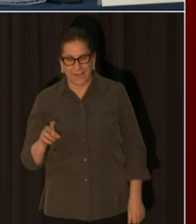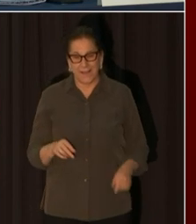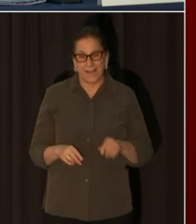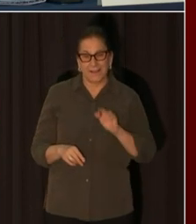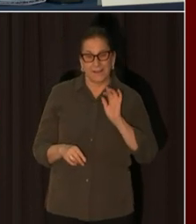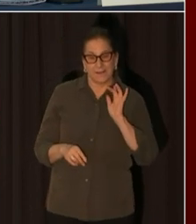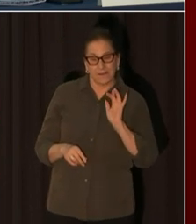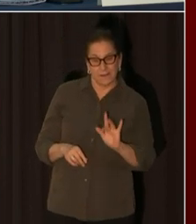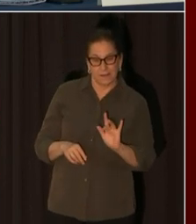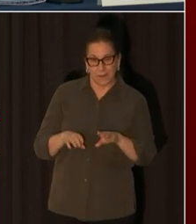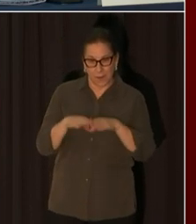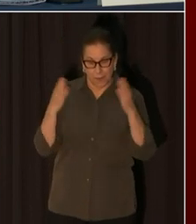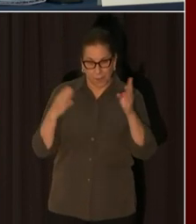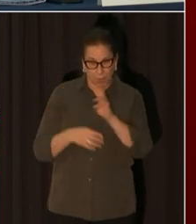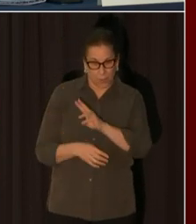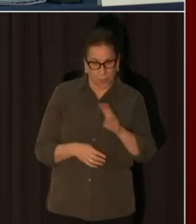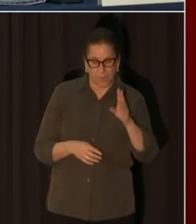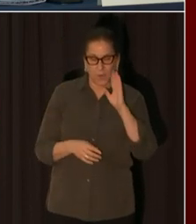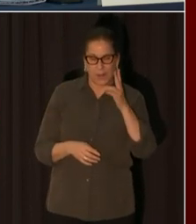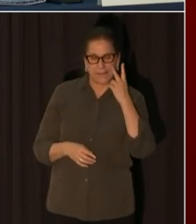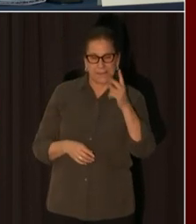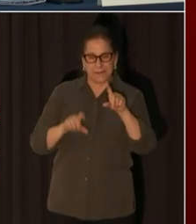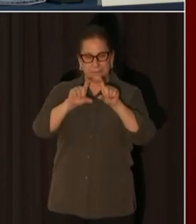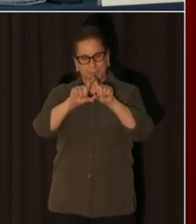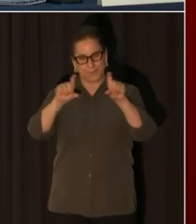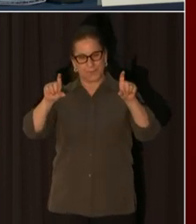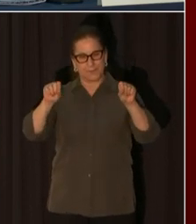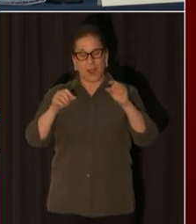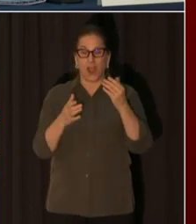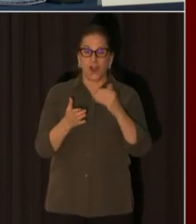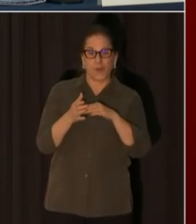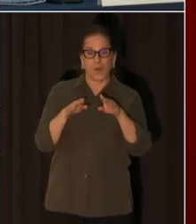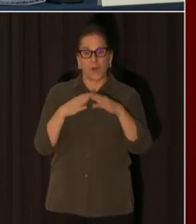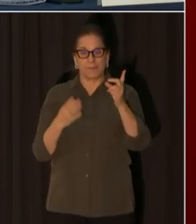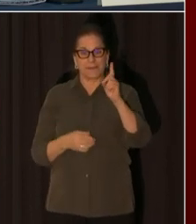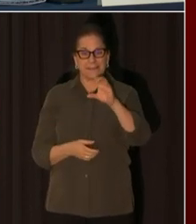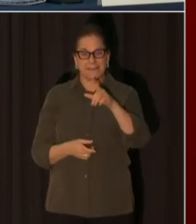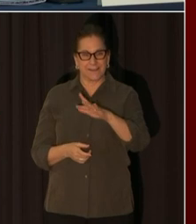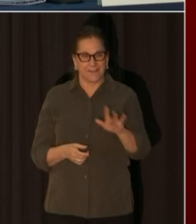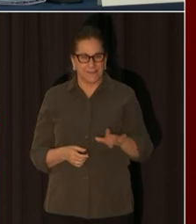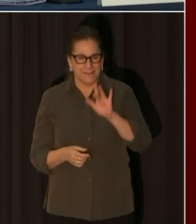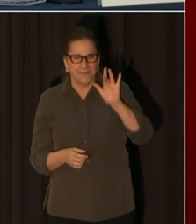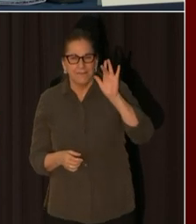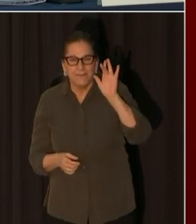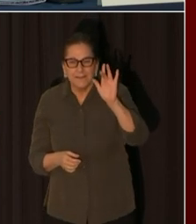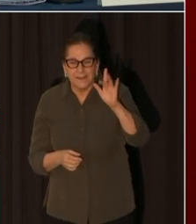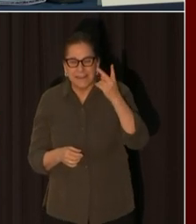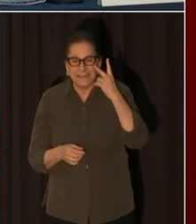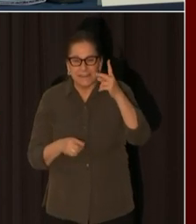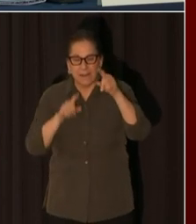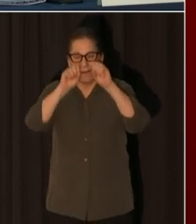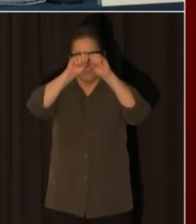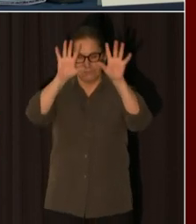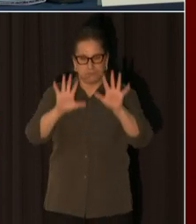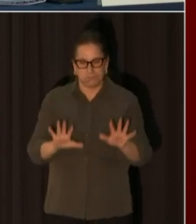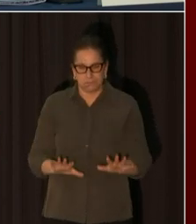Reopen Advisory Group. Also posted earlier today was a survey. It's for residents, employees,